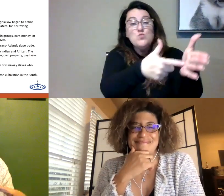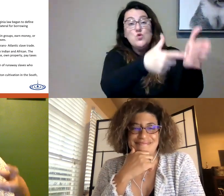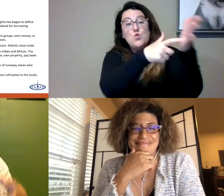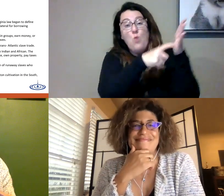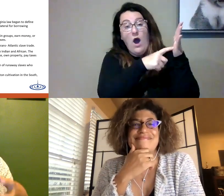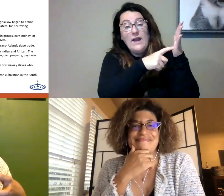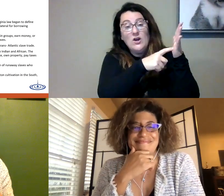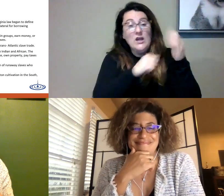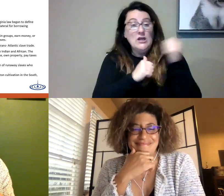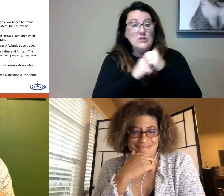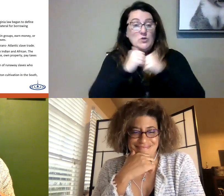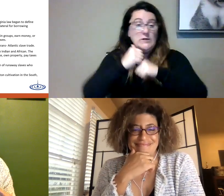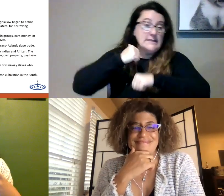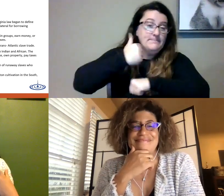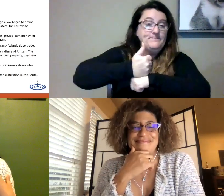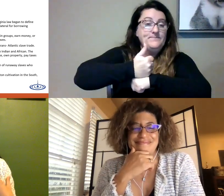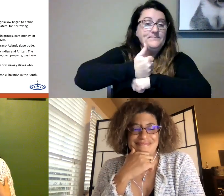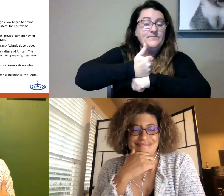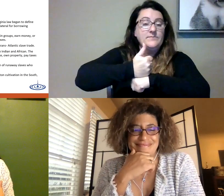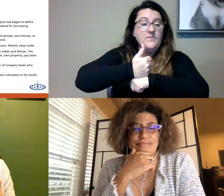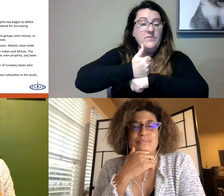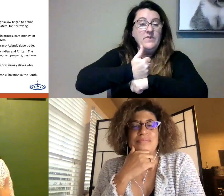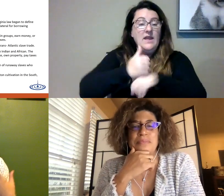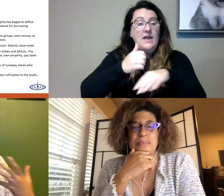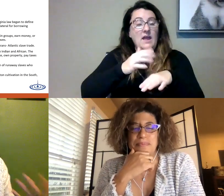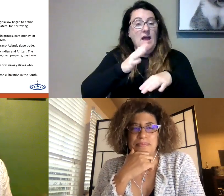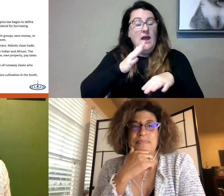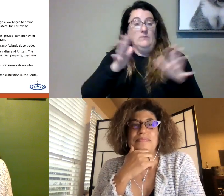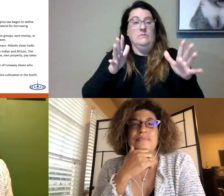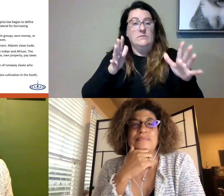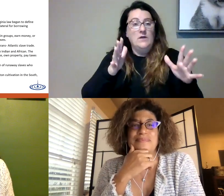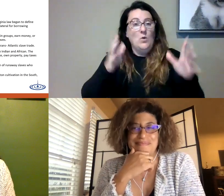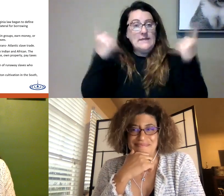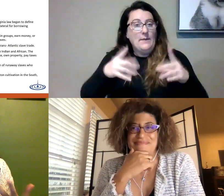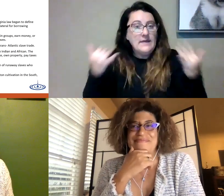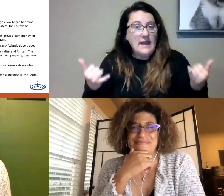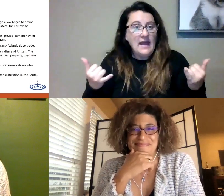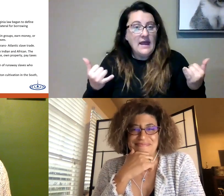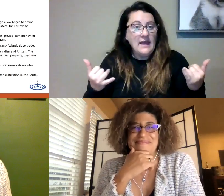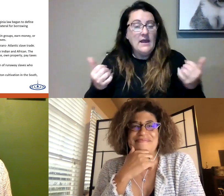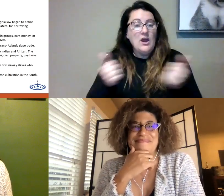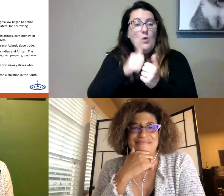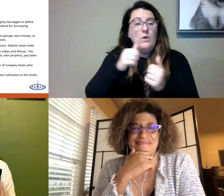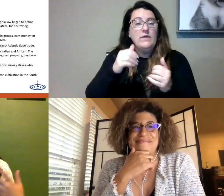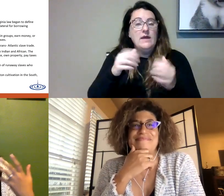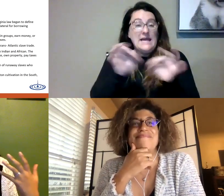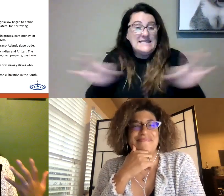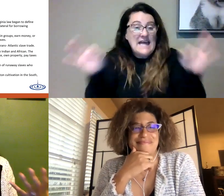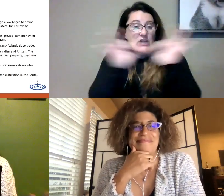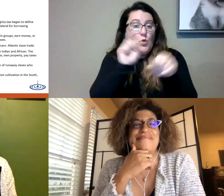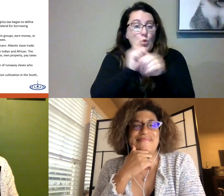these structures to be in place. It called to mind, you know, what's happening today, what's happening with our essential workers, what's happening